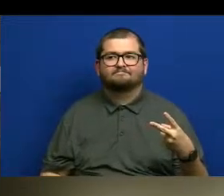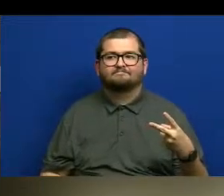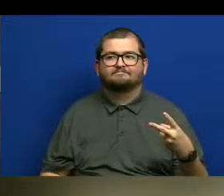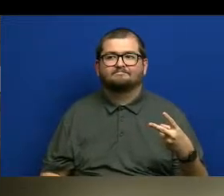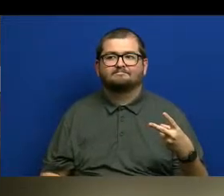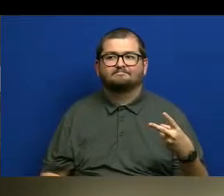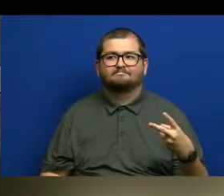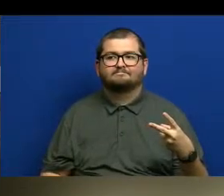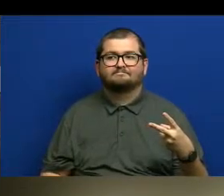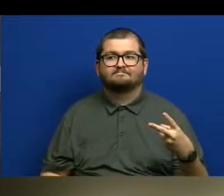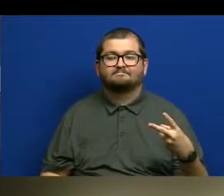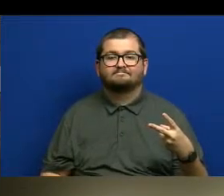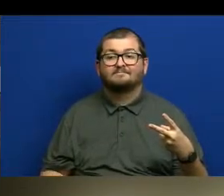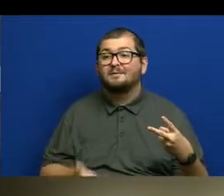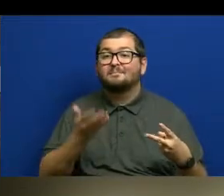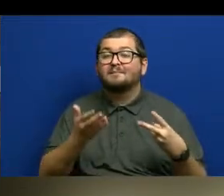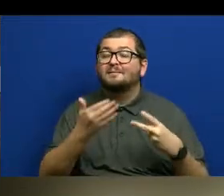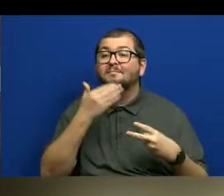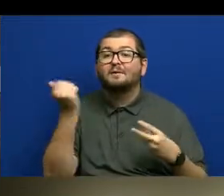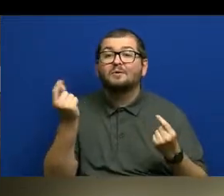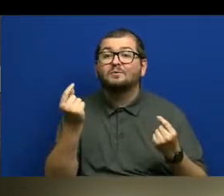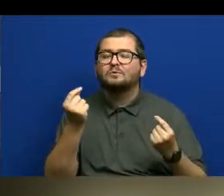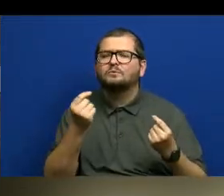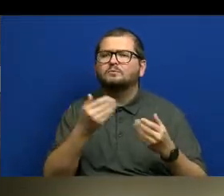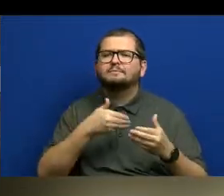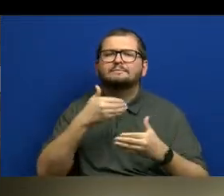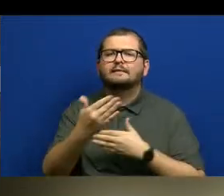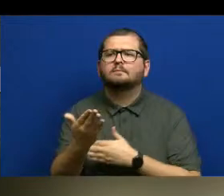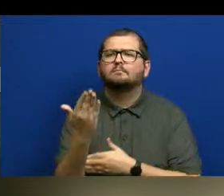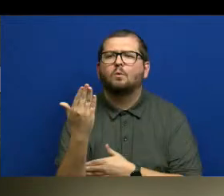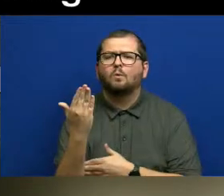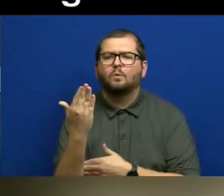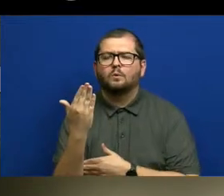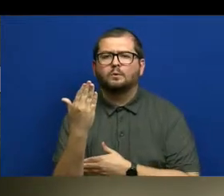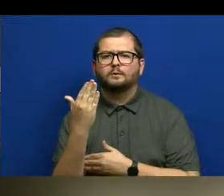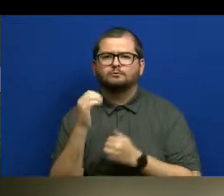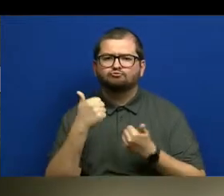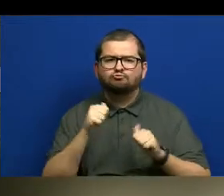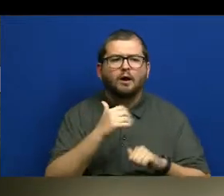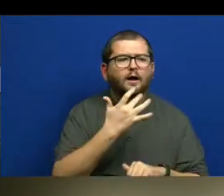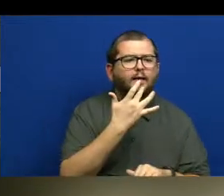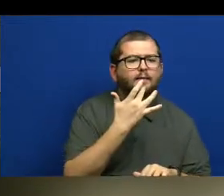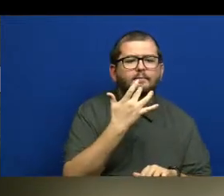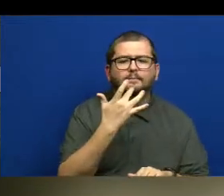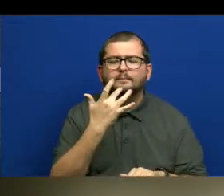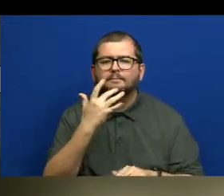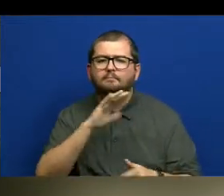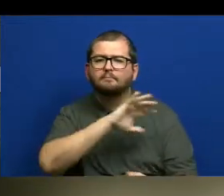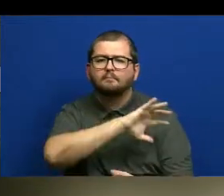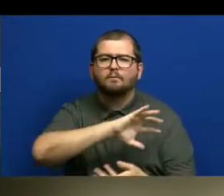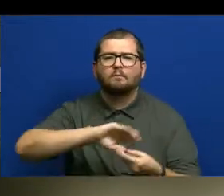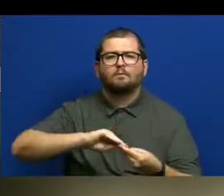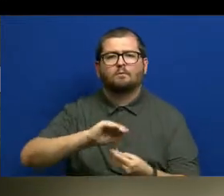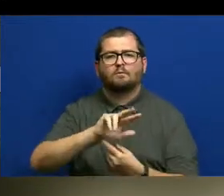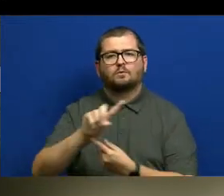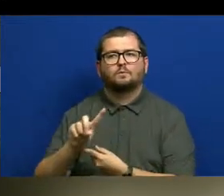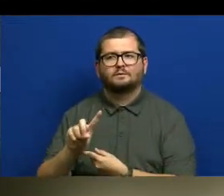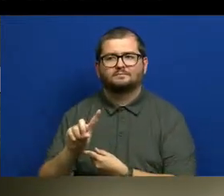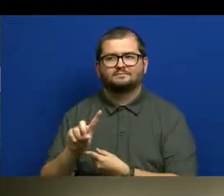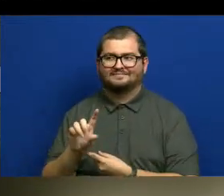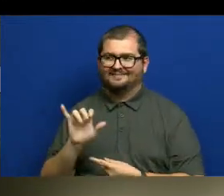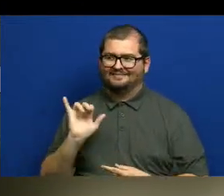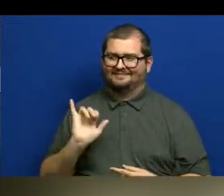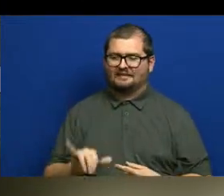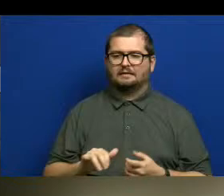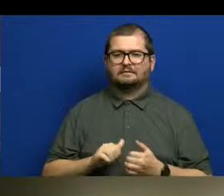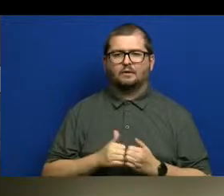It might even be best to go back the following morning to have the full selection of all 31 flavors. That's exactly how I feel